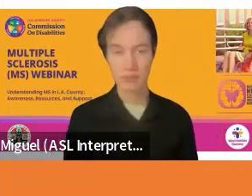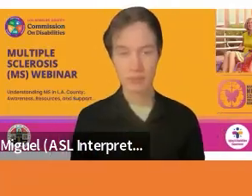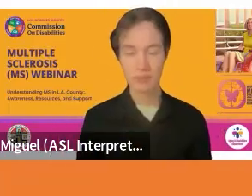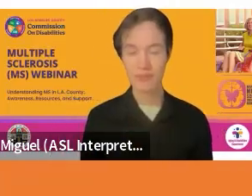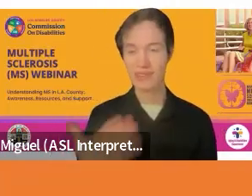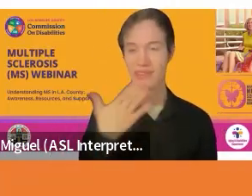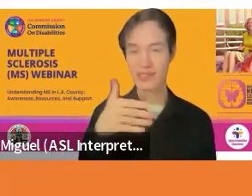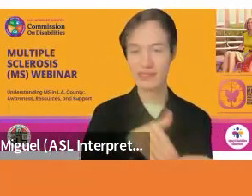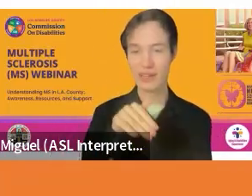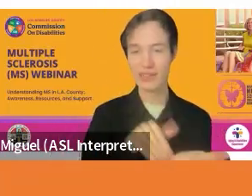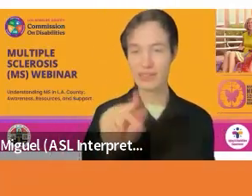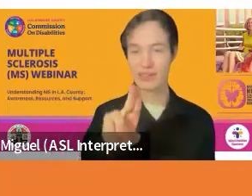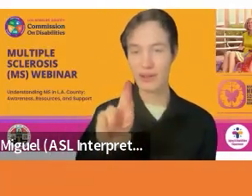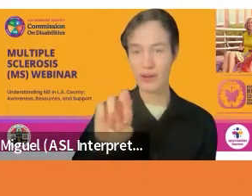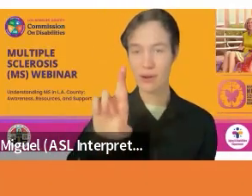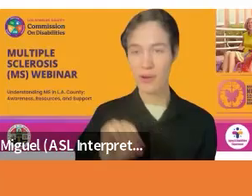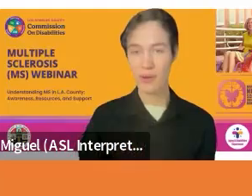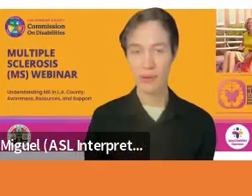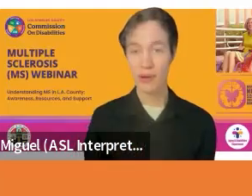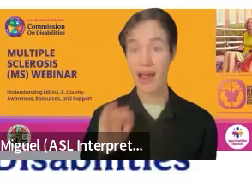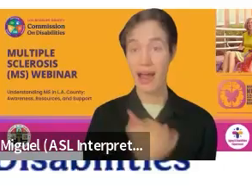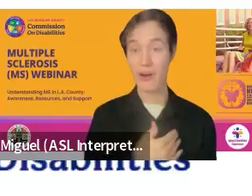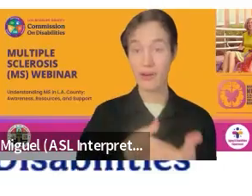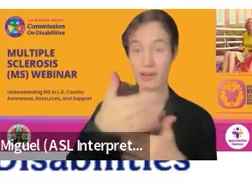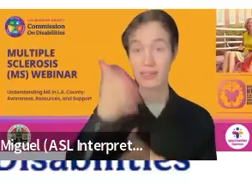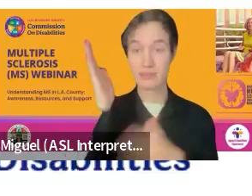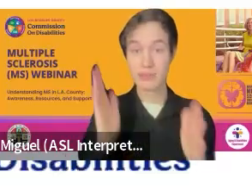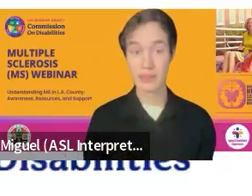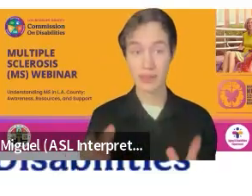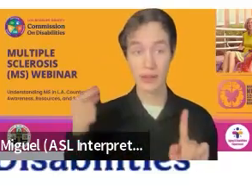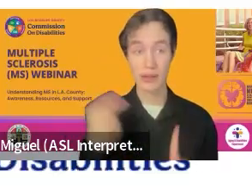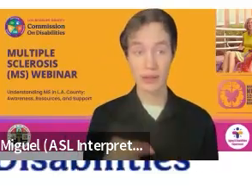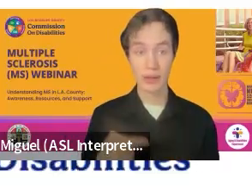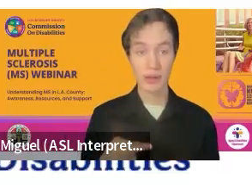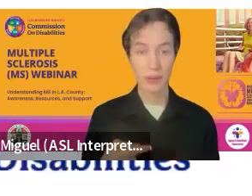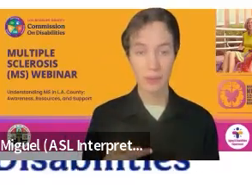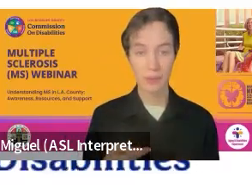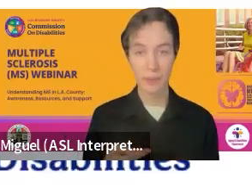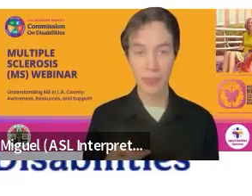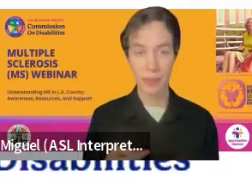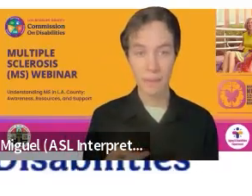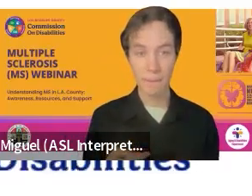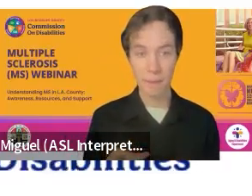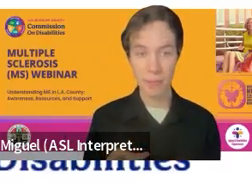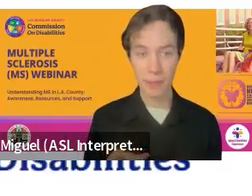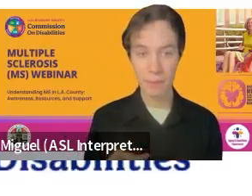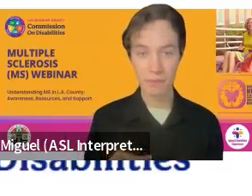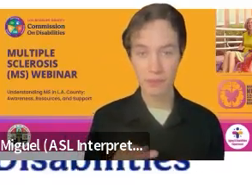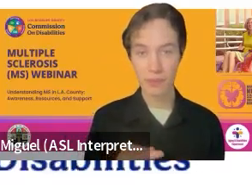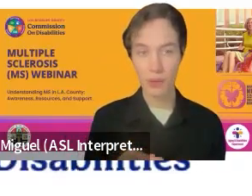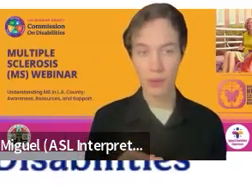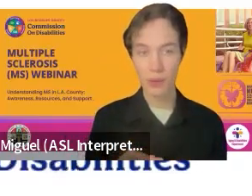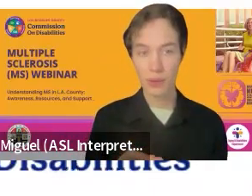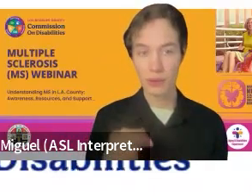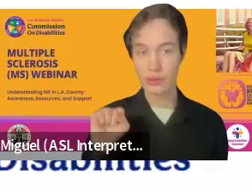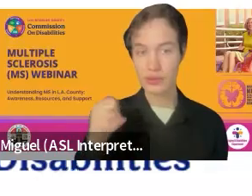Thank you, Dr. Guerrero. Our next speaker seems to be like the rock star of our panel today. He